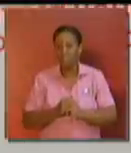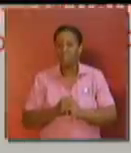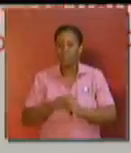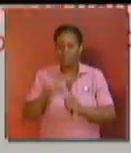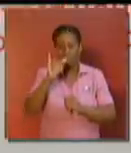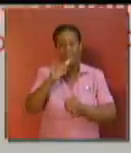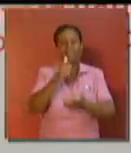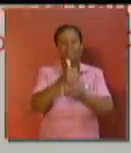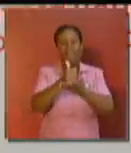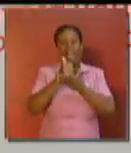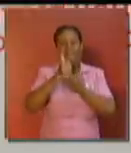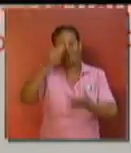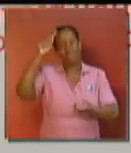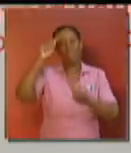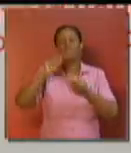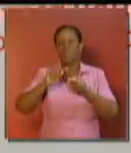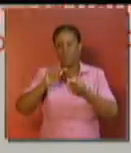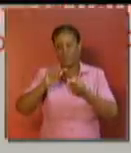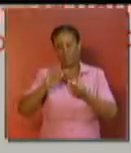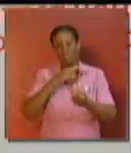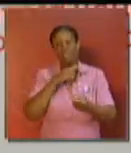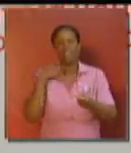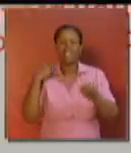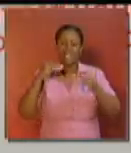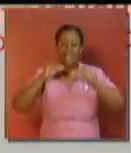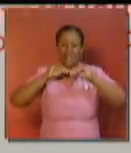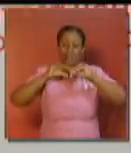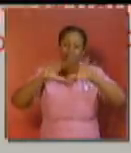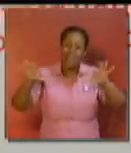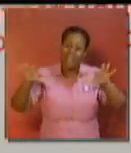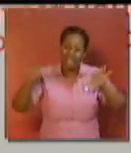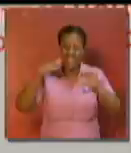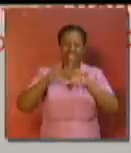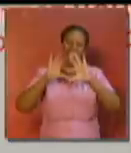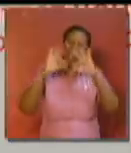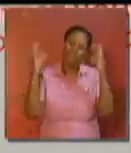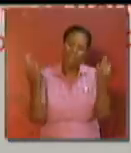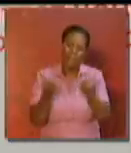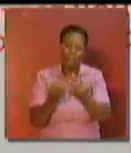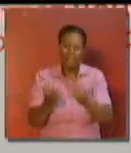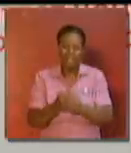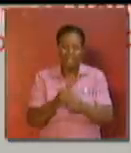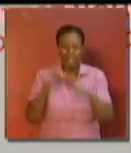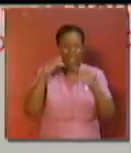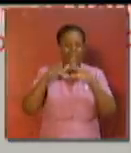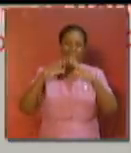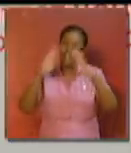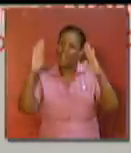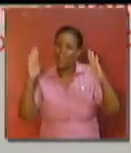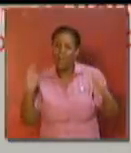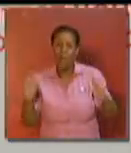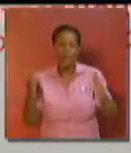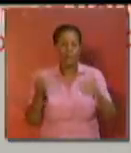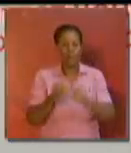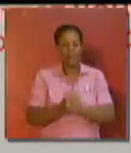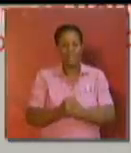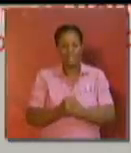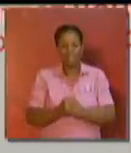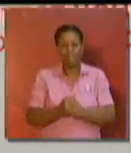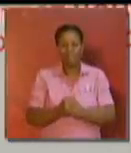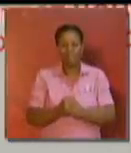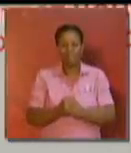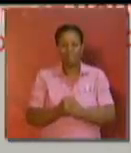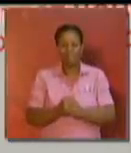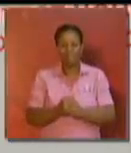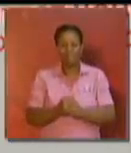within the household. Where those steps were followed, we found that one case in a household did not lead to family clusters. And we